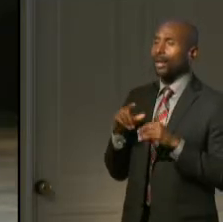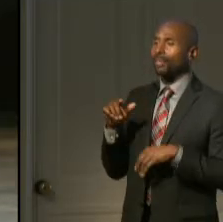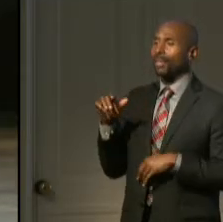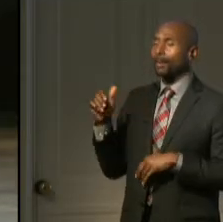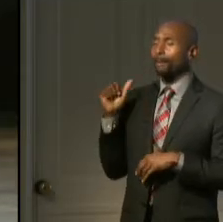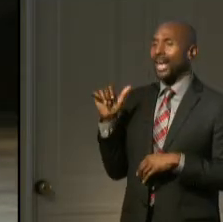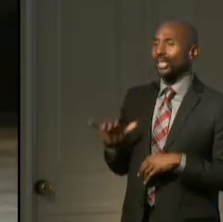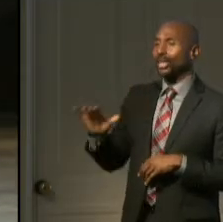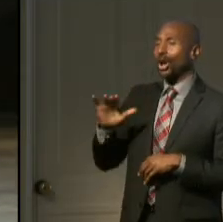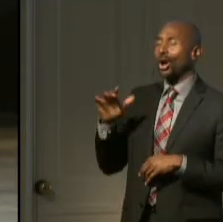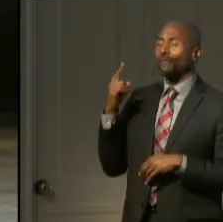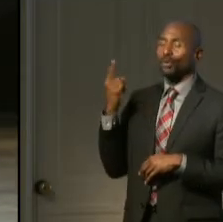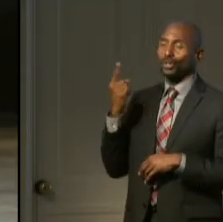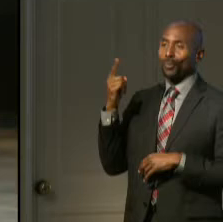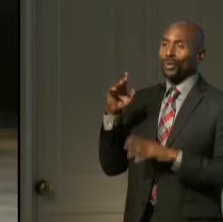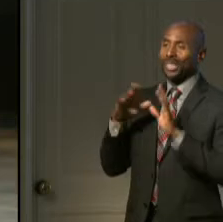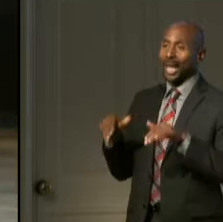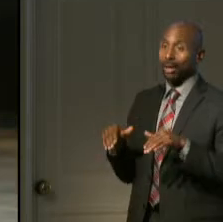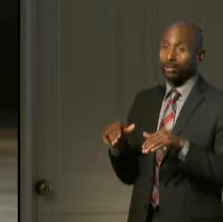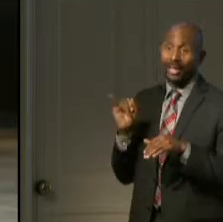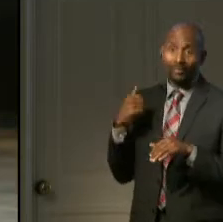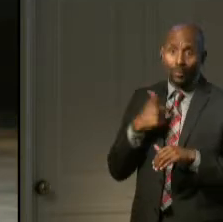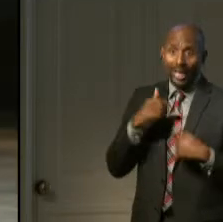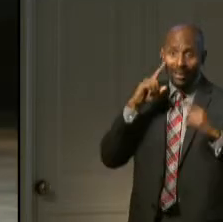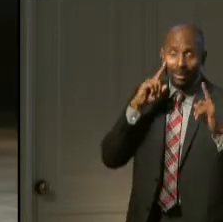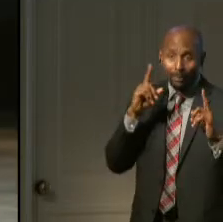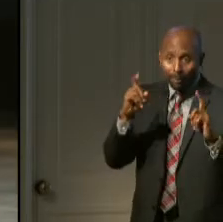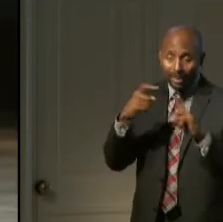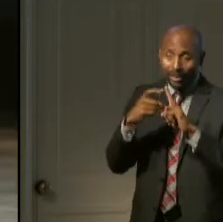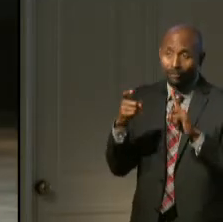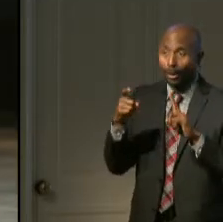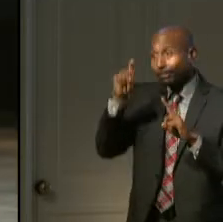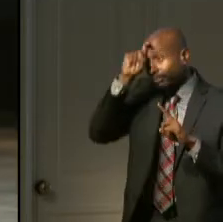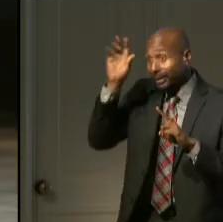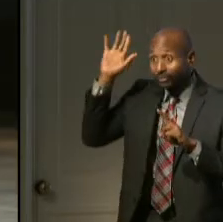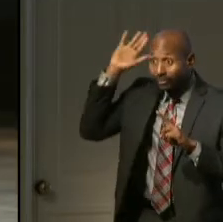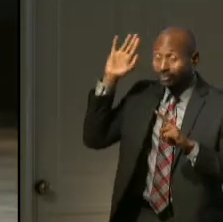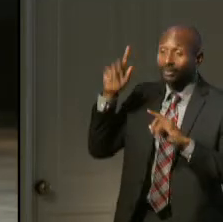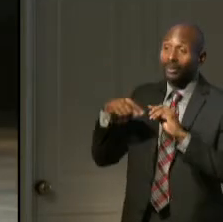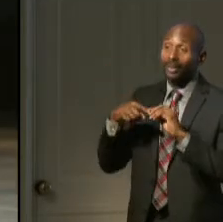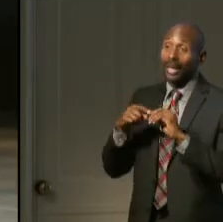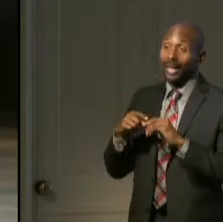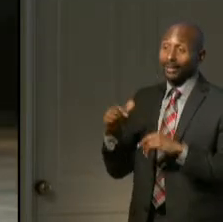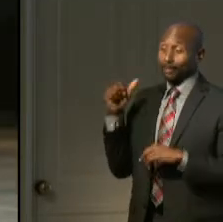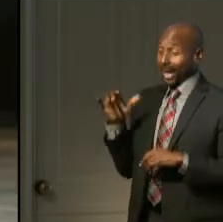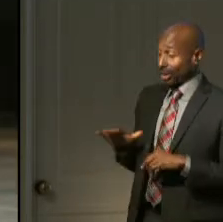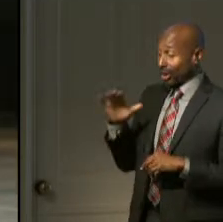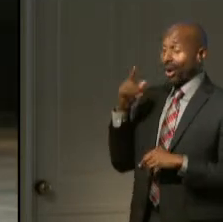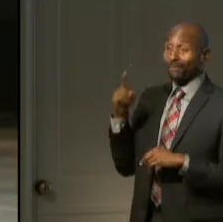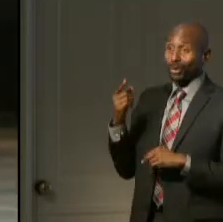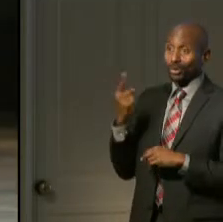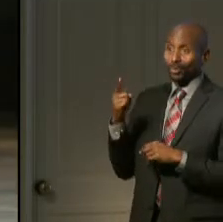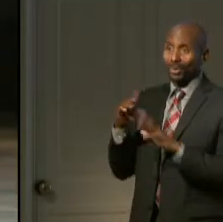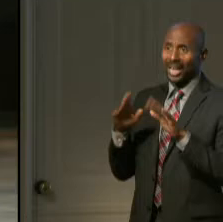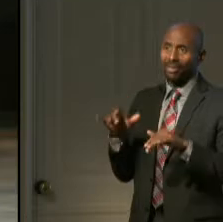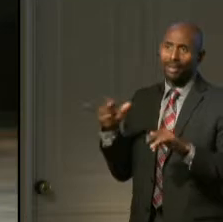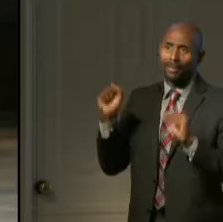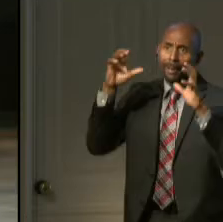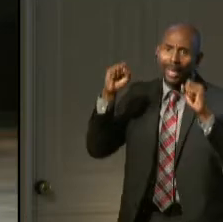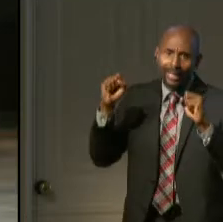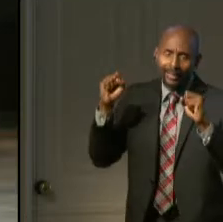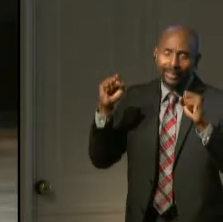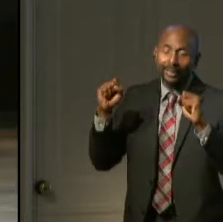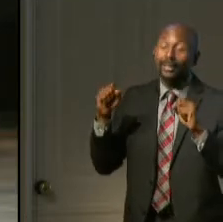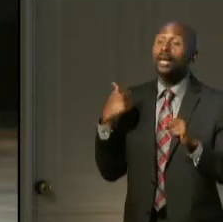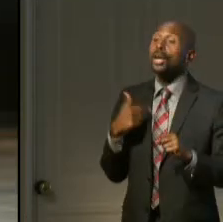of the backyard of someone's house, it would be amazing to have that. And so we're in a moment where we could accidentally